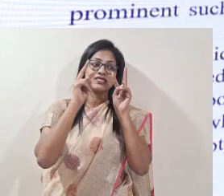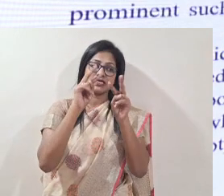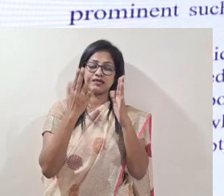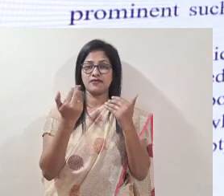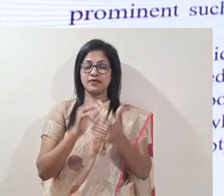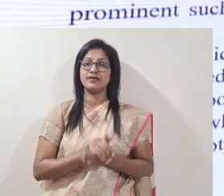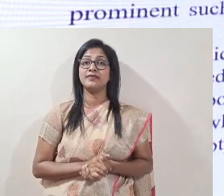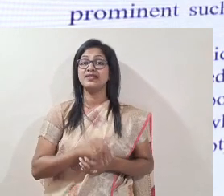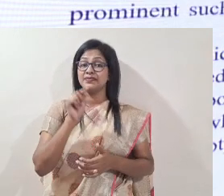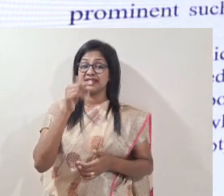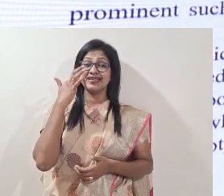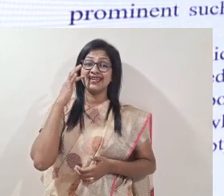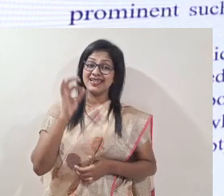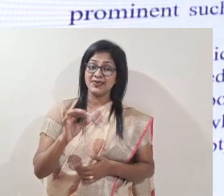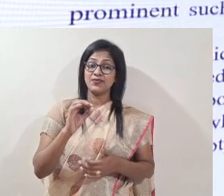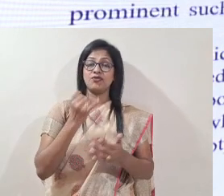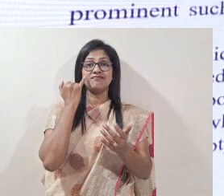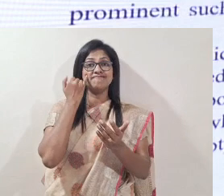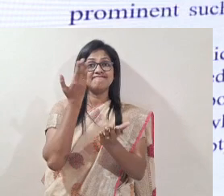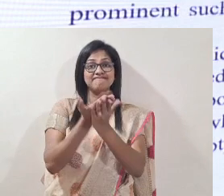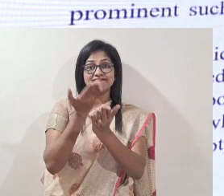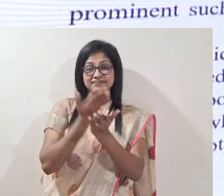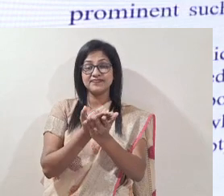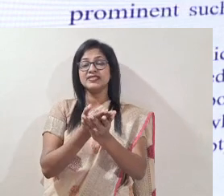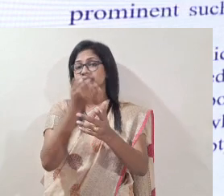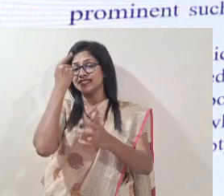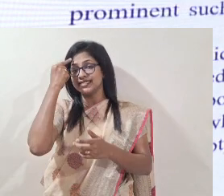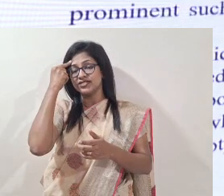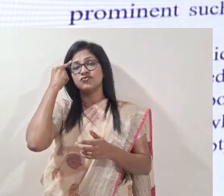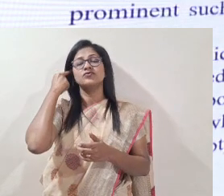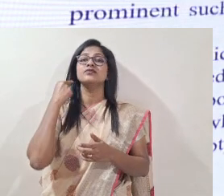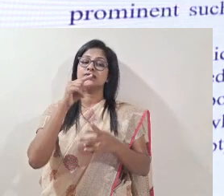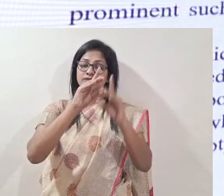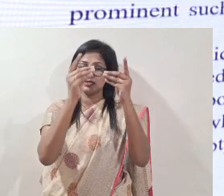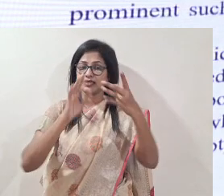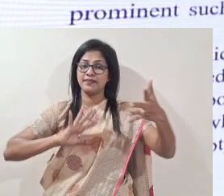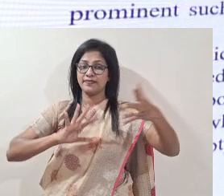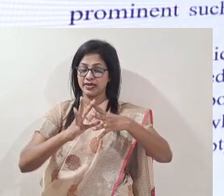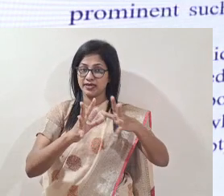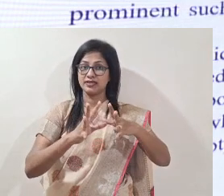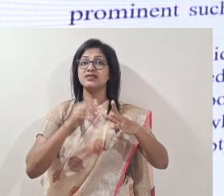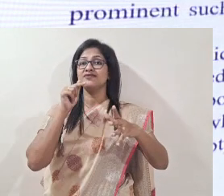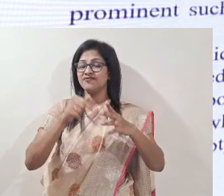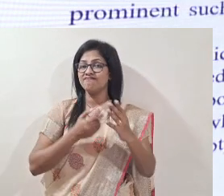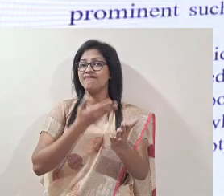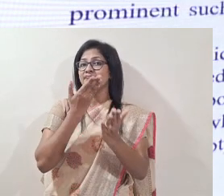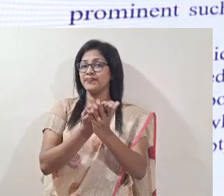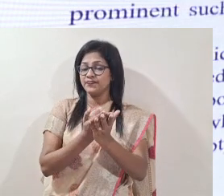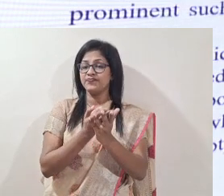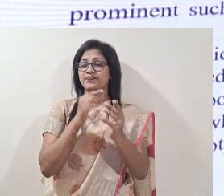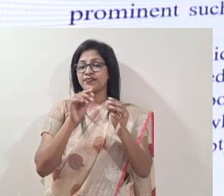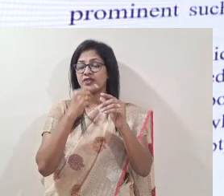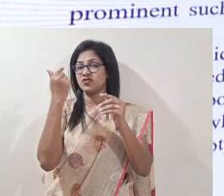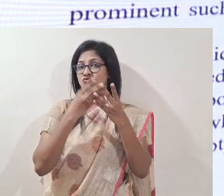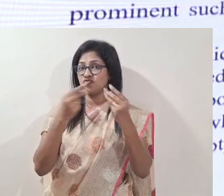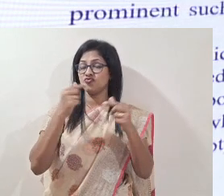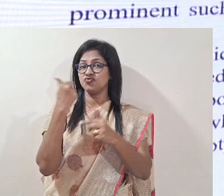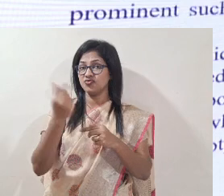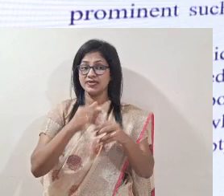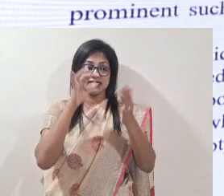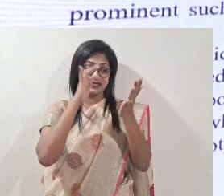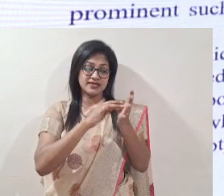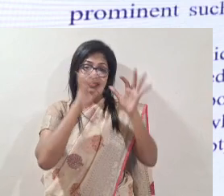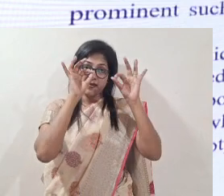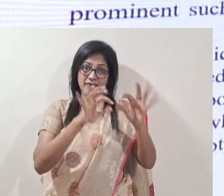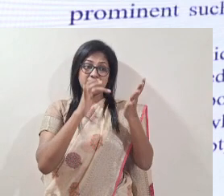And the key recommendations and the considerations for this design package is we have to apply this solution at very specific location.